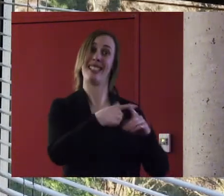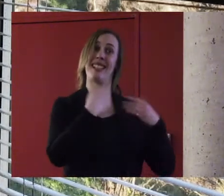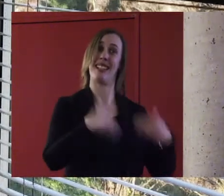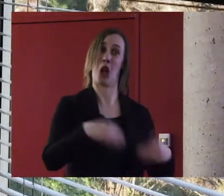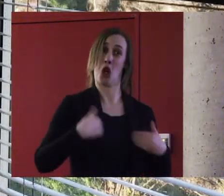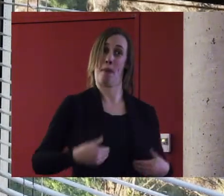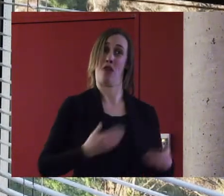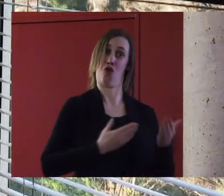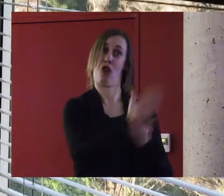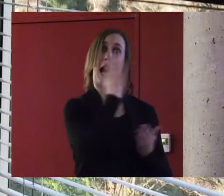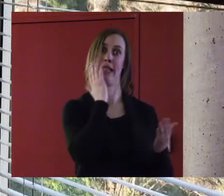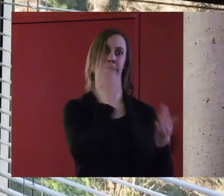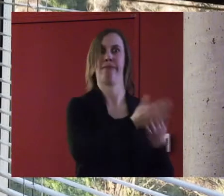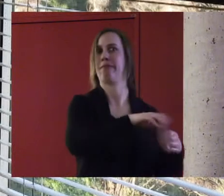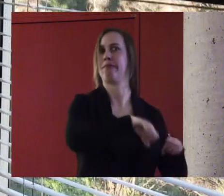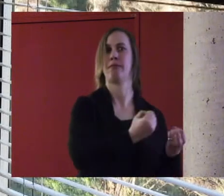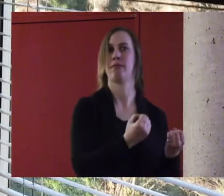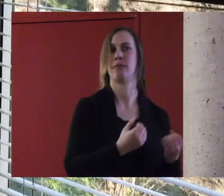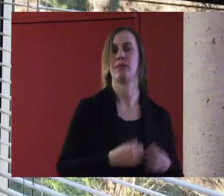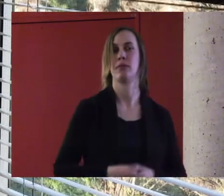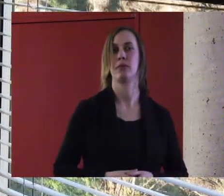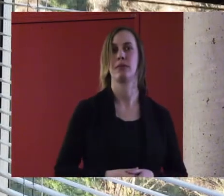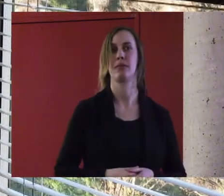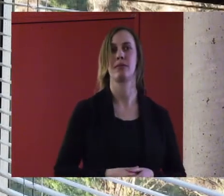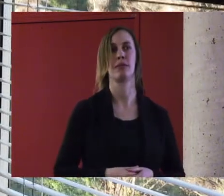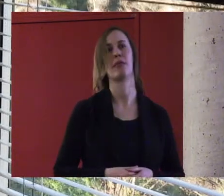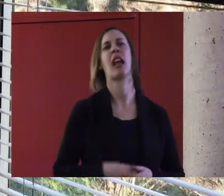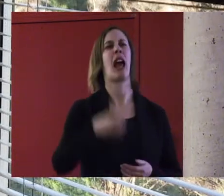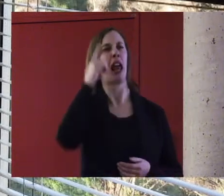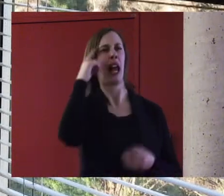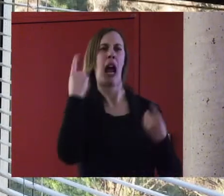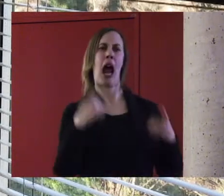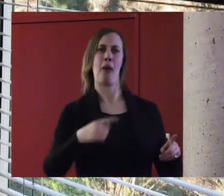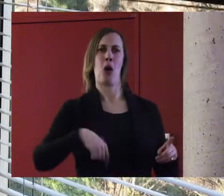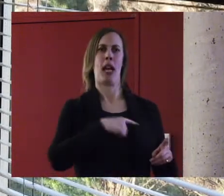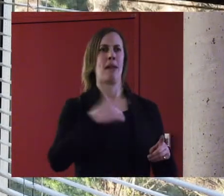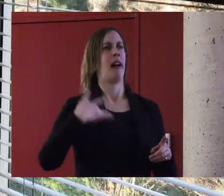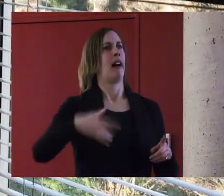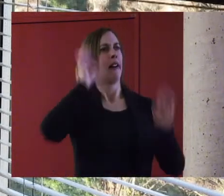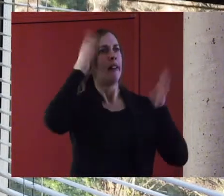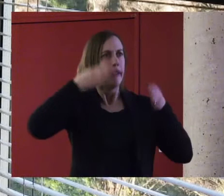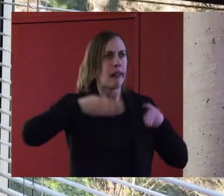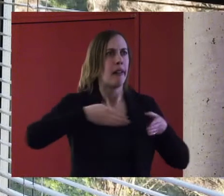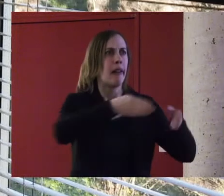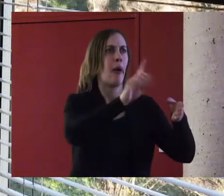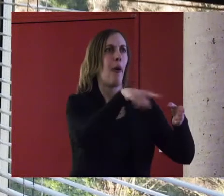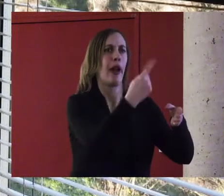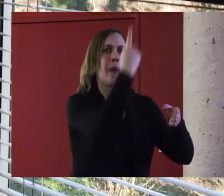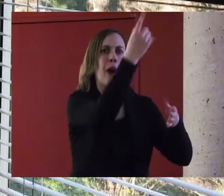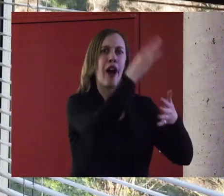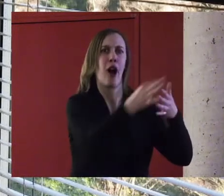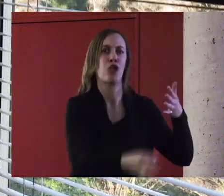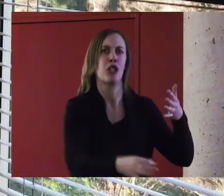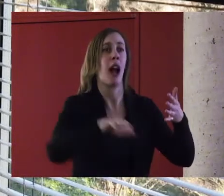I think we suffer from a lack of imagination about just how different things could be. The people who are saying